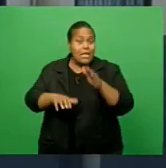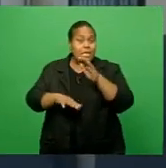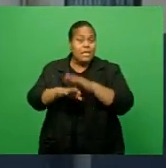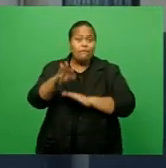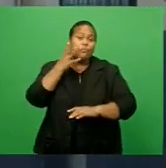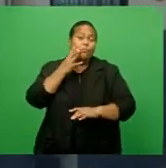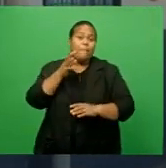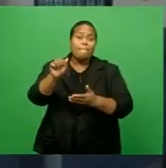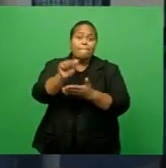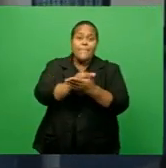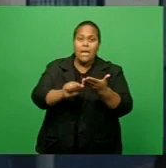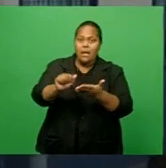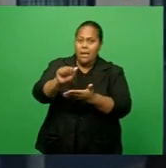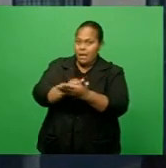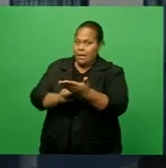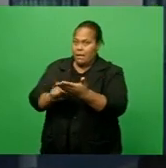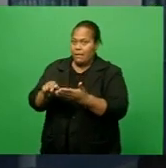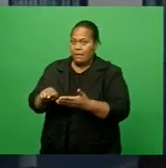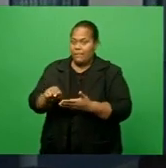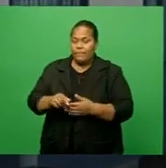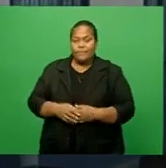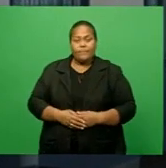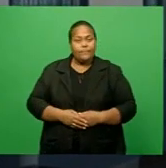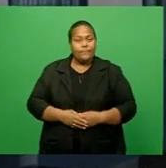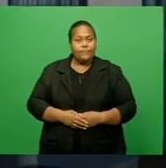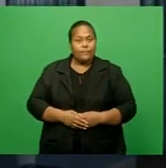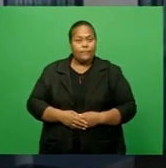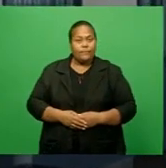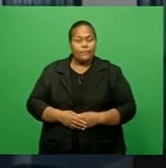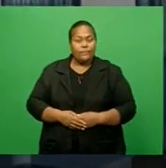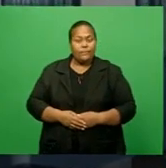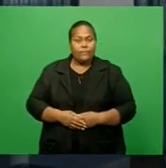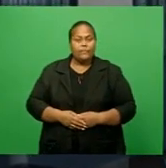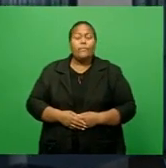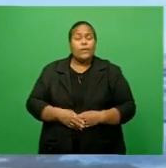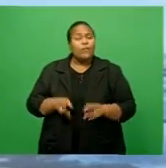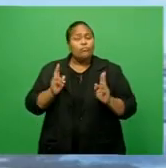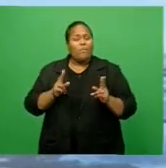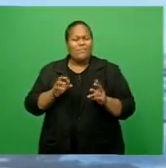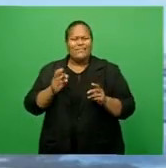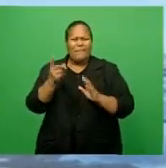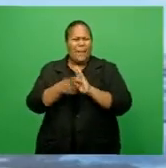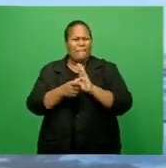other fish species that are normally poisonous.